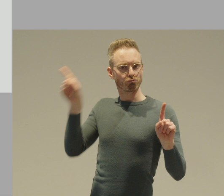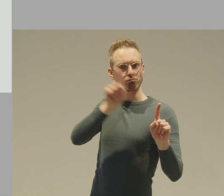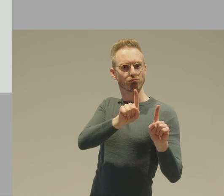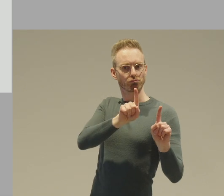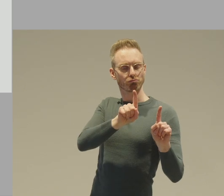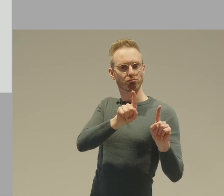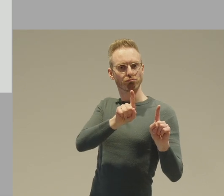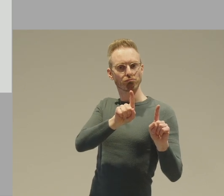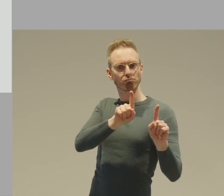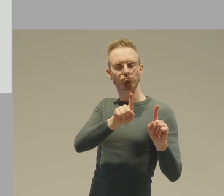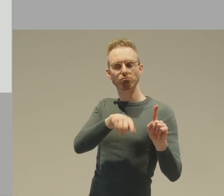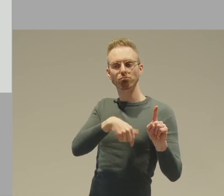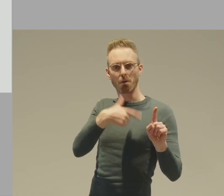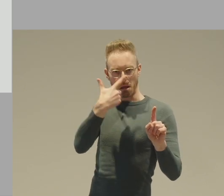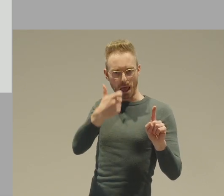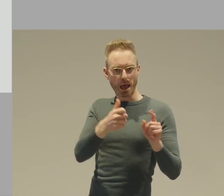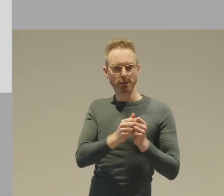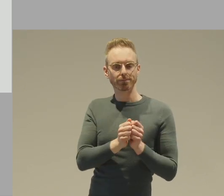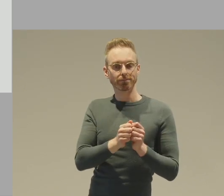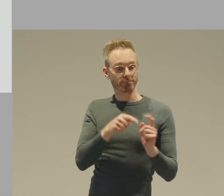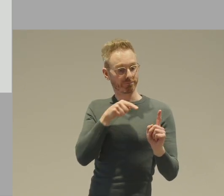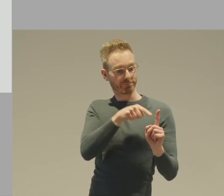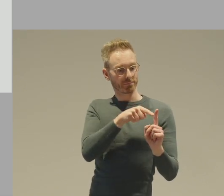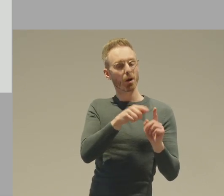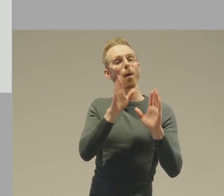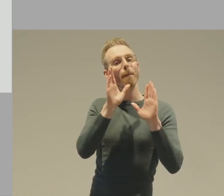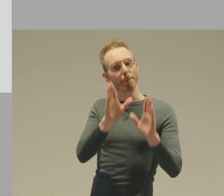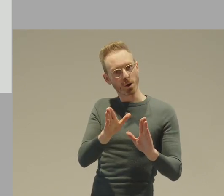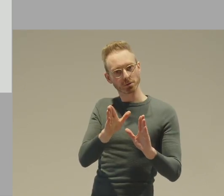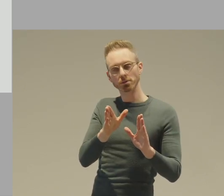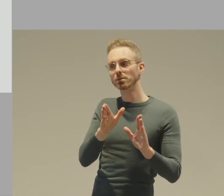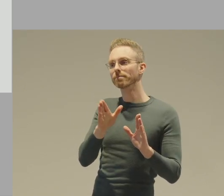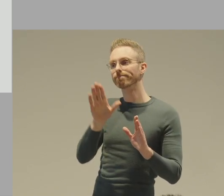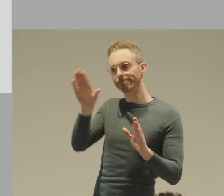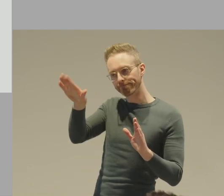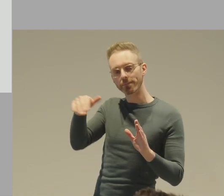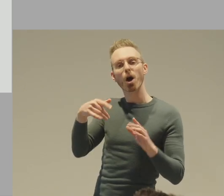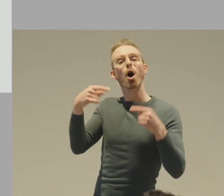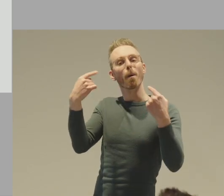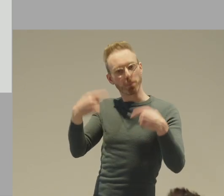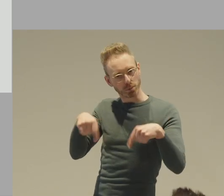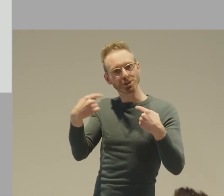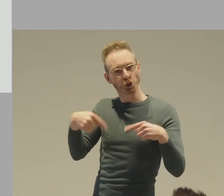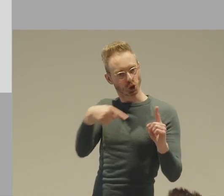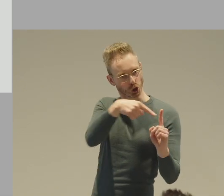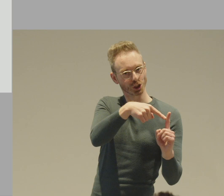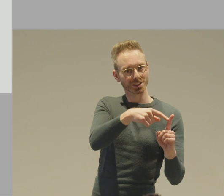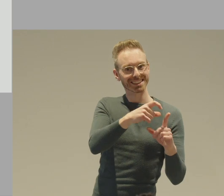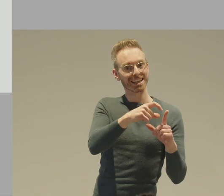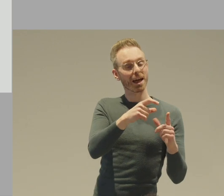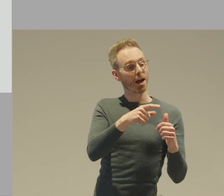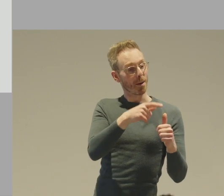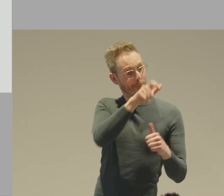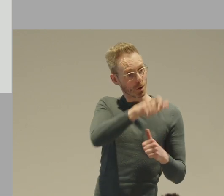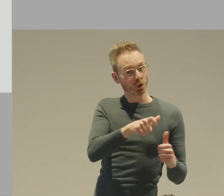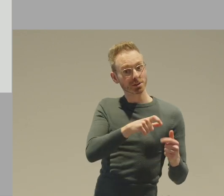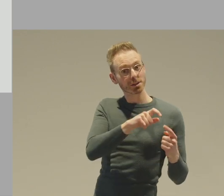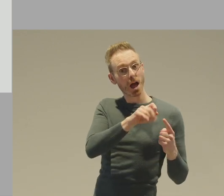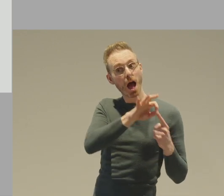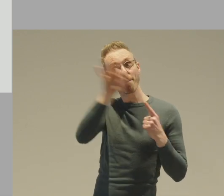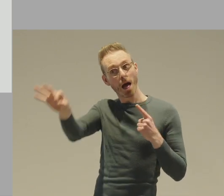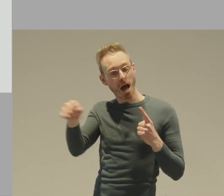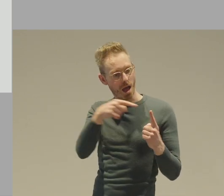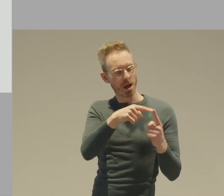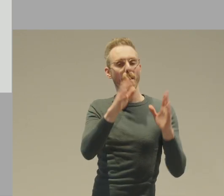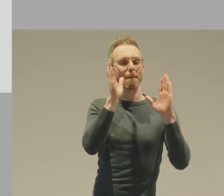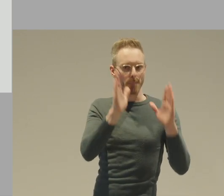You must give permission to the Access to Work advisor to speak to third-party support. So I'm saying you, the applicant, must give